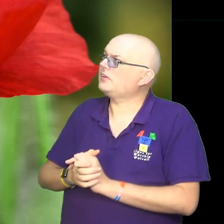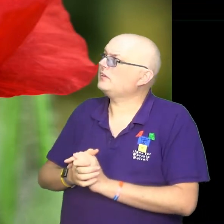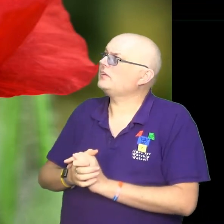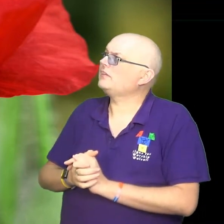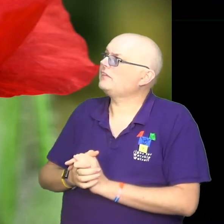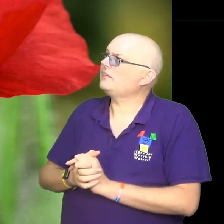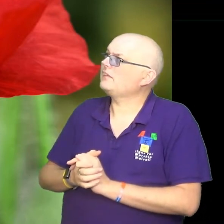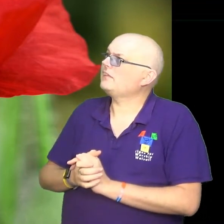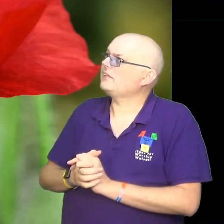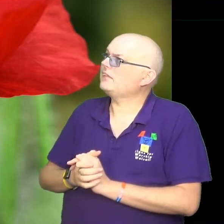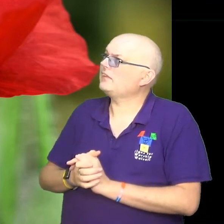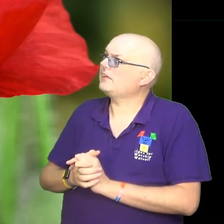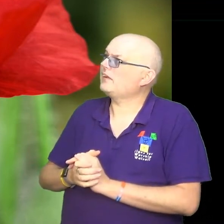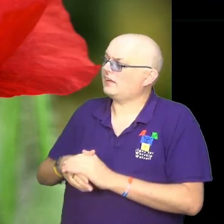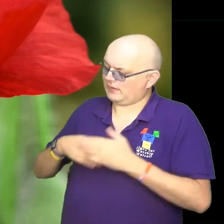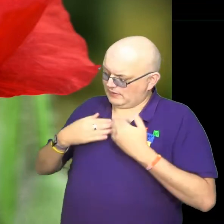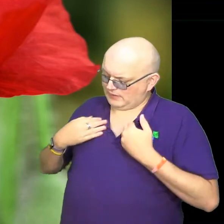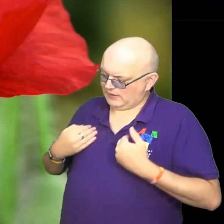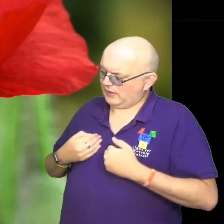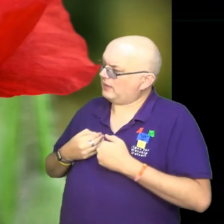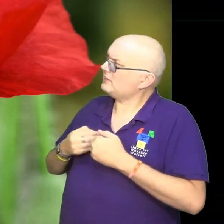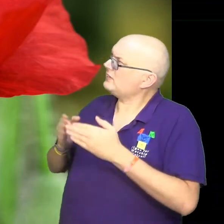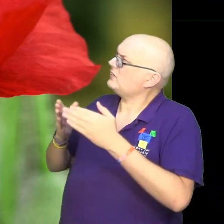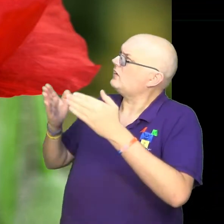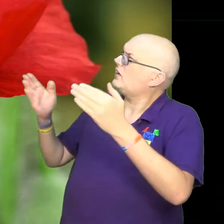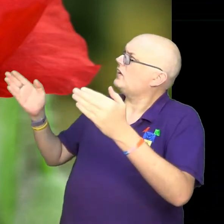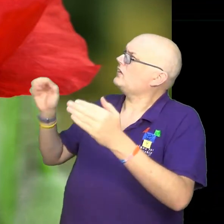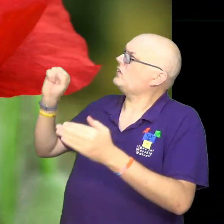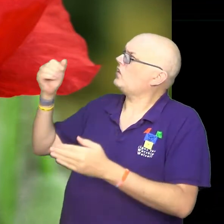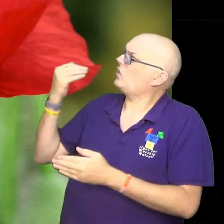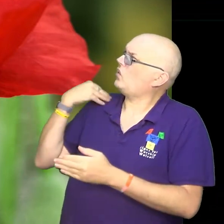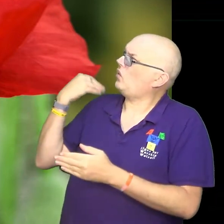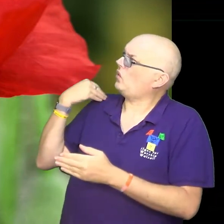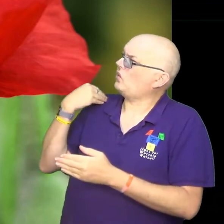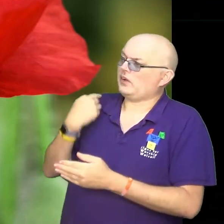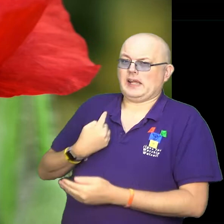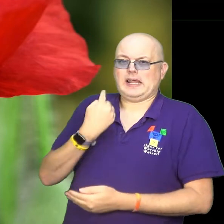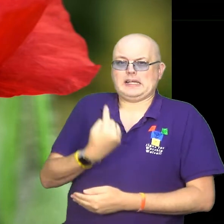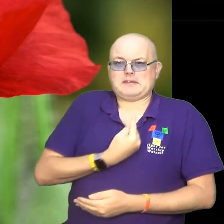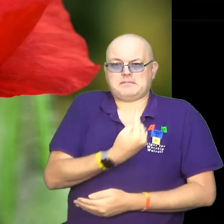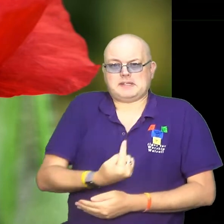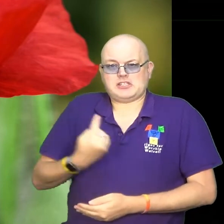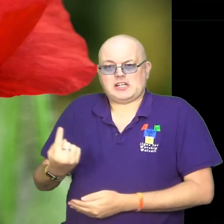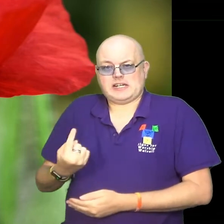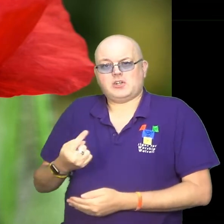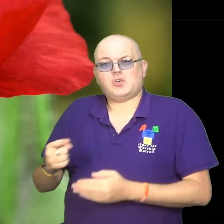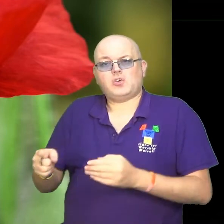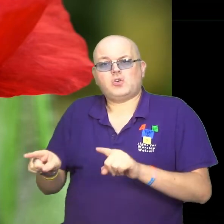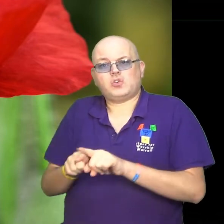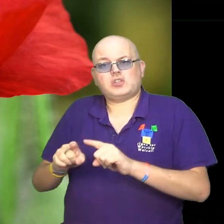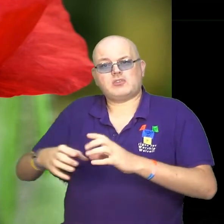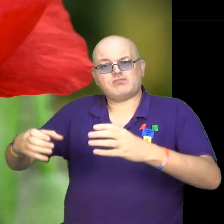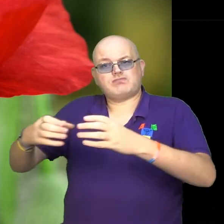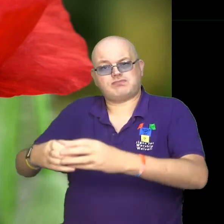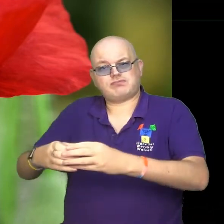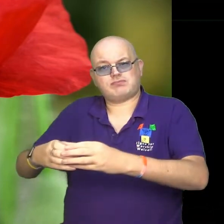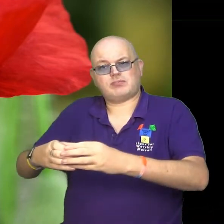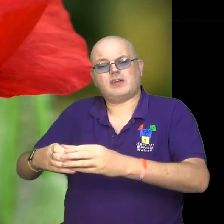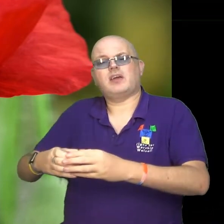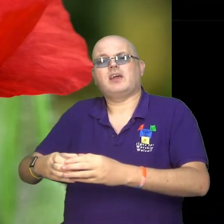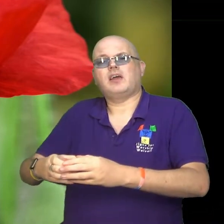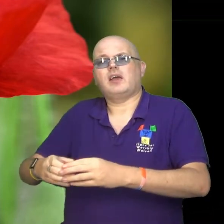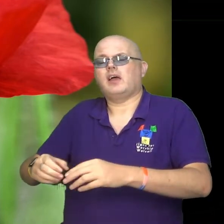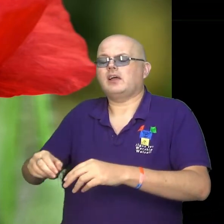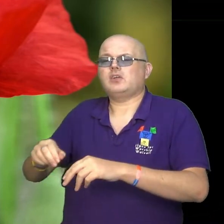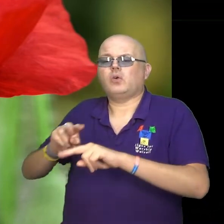church. Open our hearts to your call on our lives, both as individuals and as a church. Help